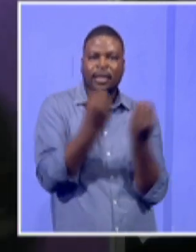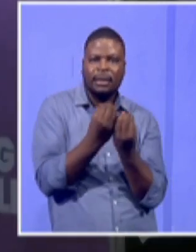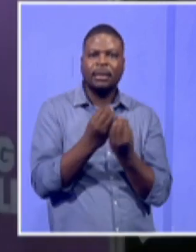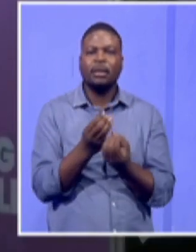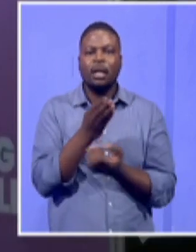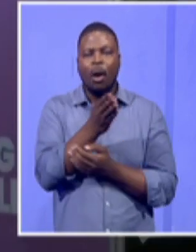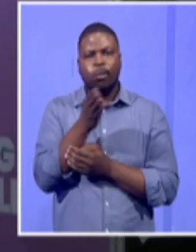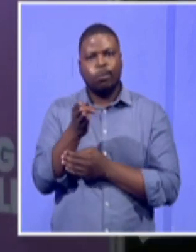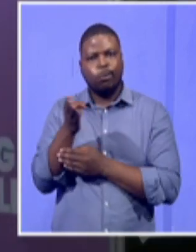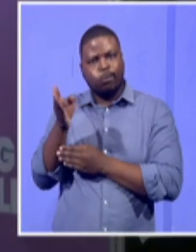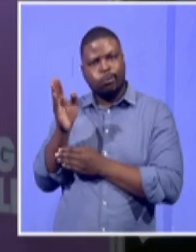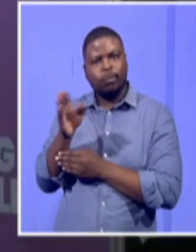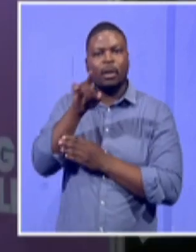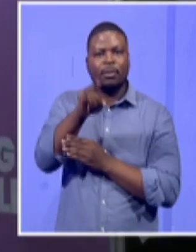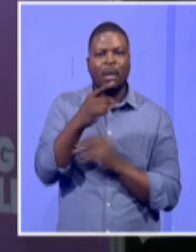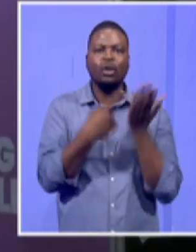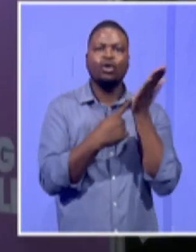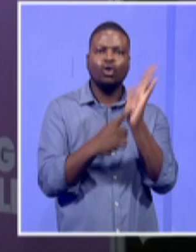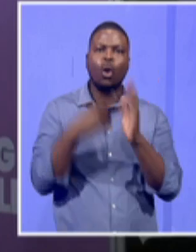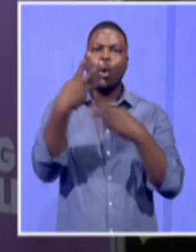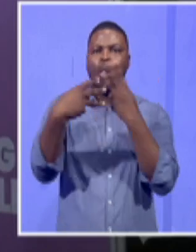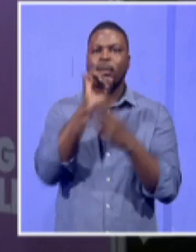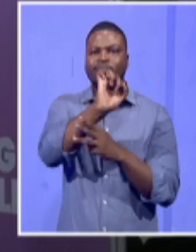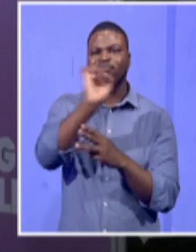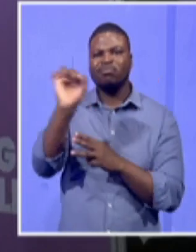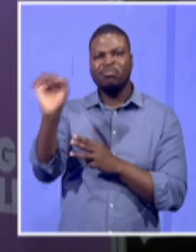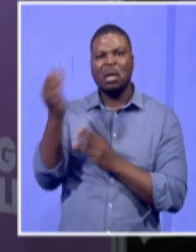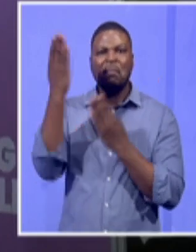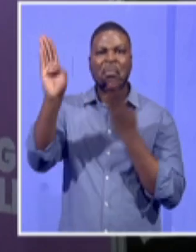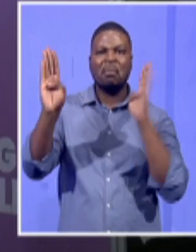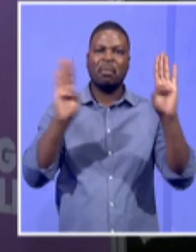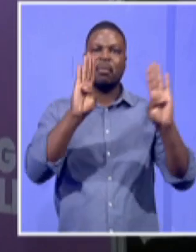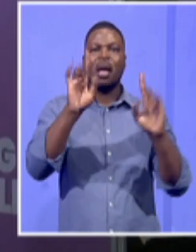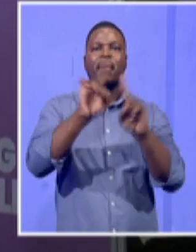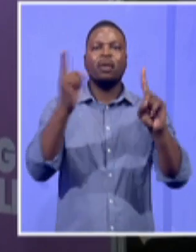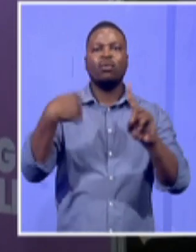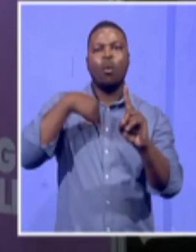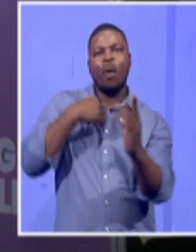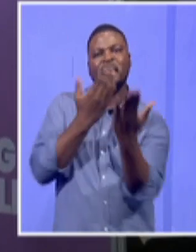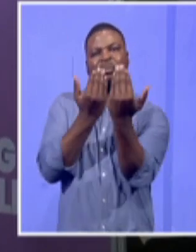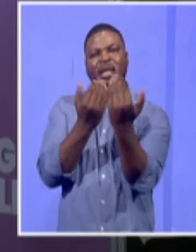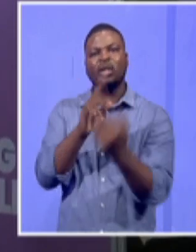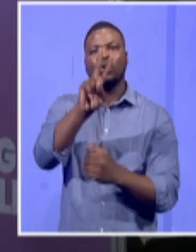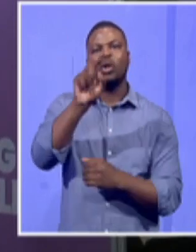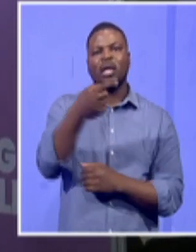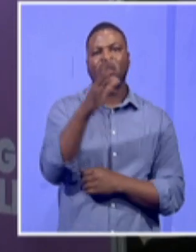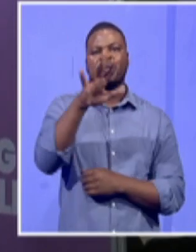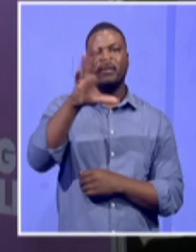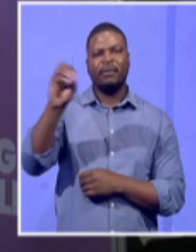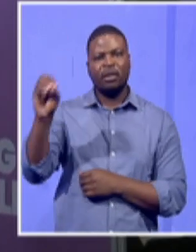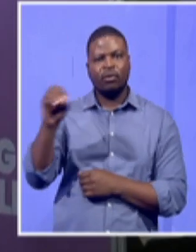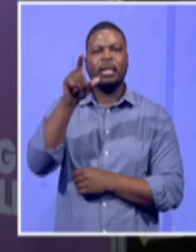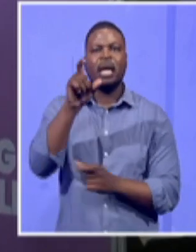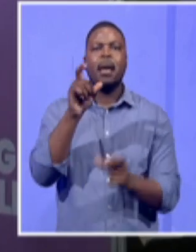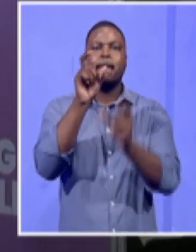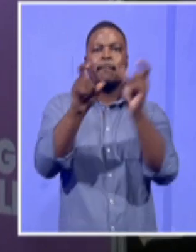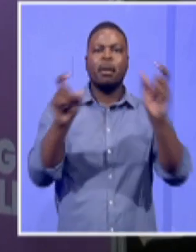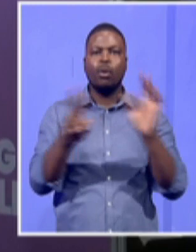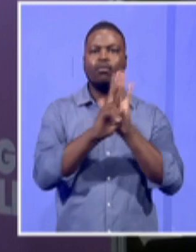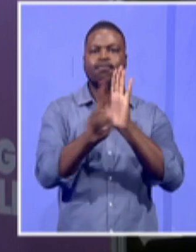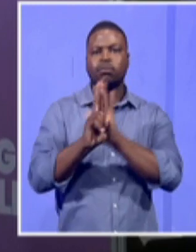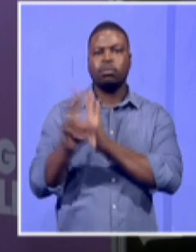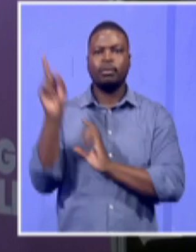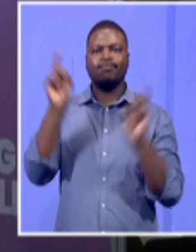well, showing off their work. We're expecting about 2,500 delegates to be part of this event. It's a really big one indeed. And